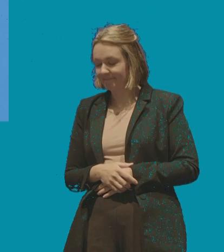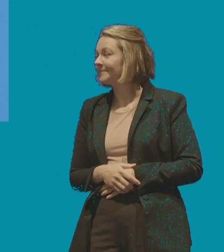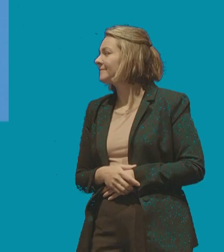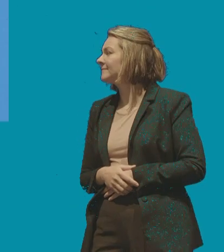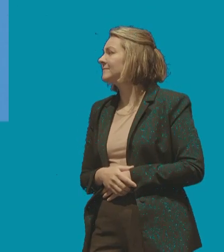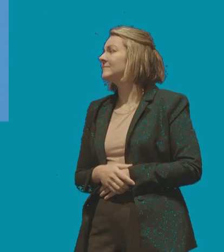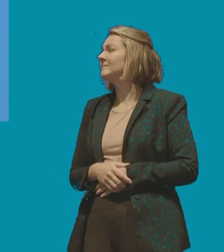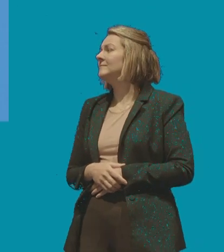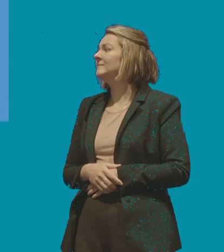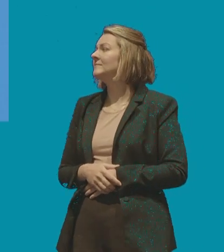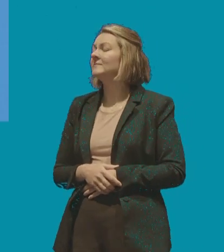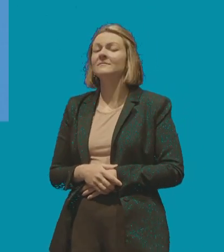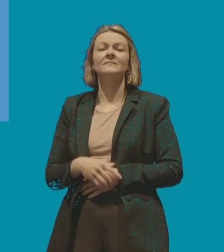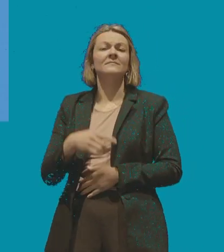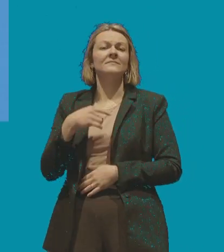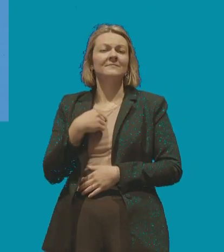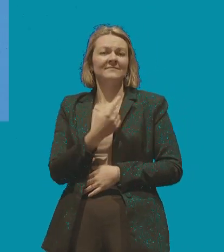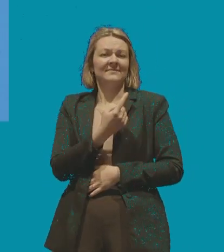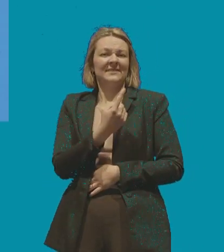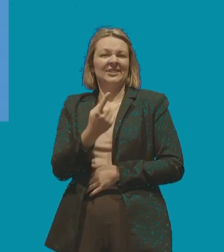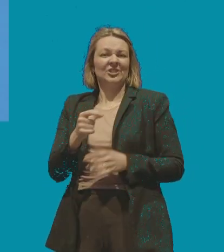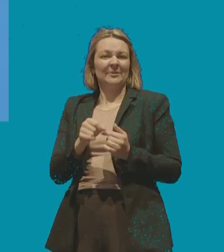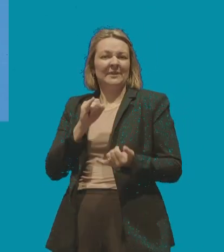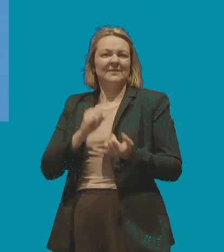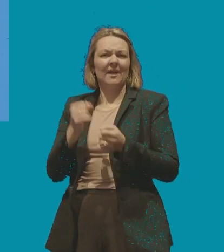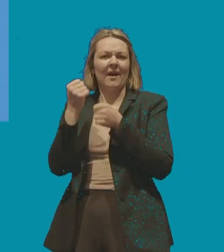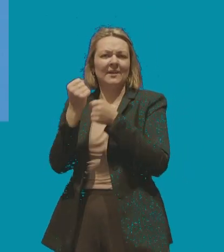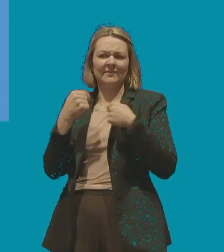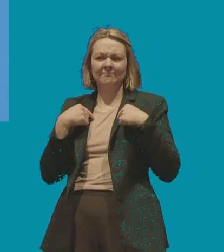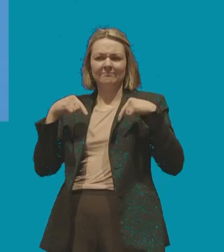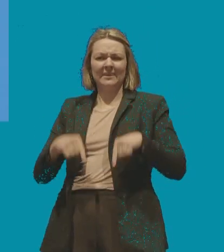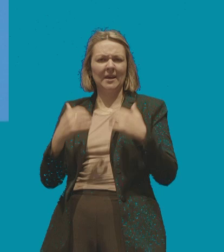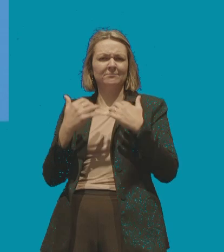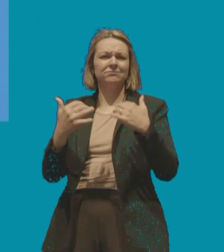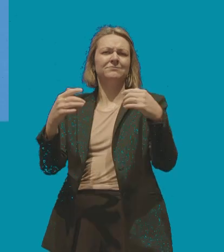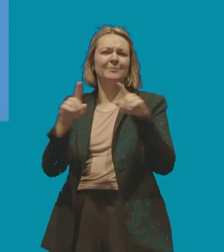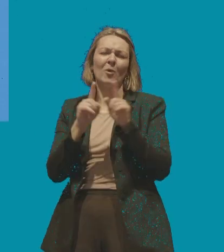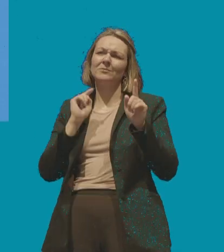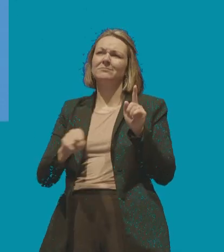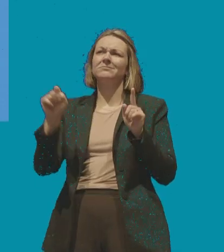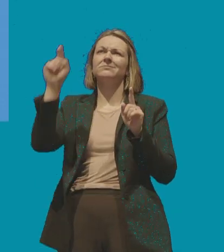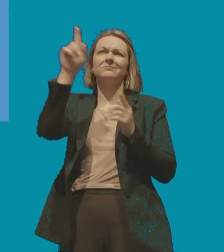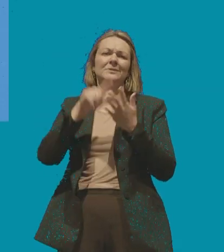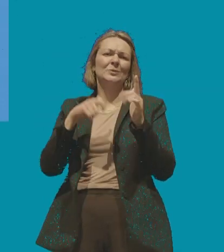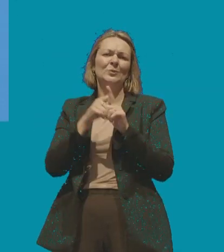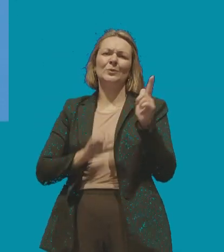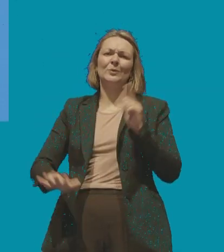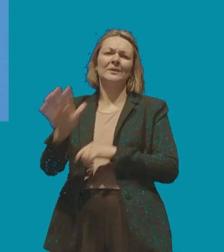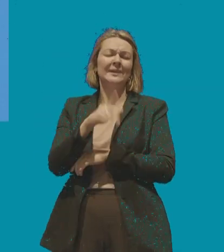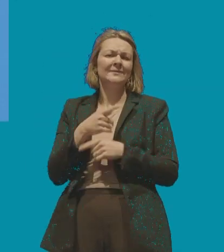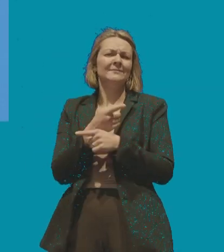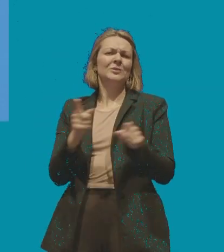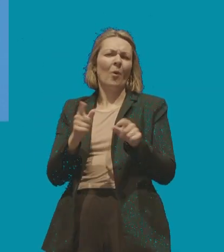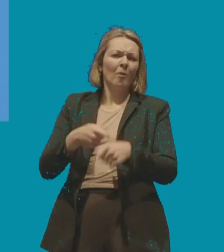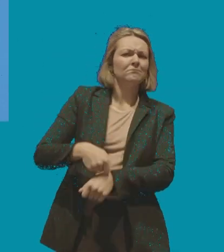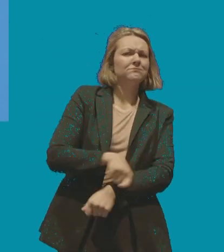And finally, let me just thank each and every PCS activist, not just in this room, but up and down the country, because it's the work that you do that makes